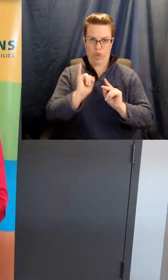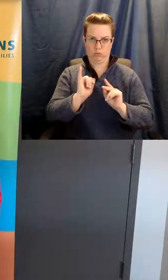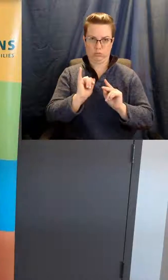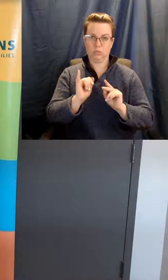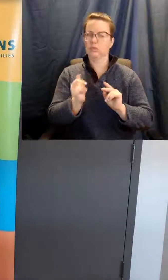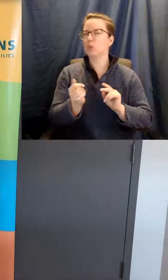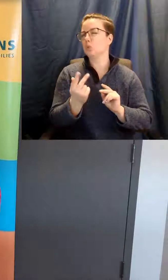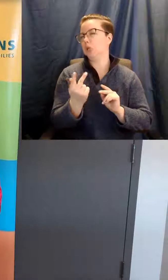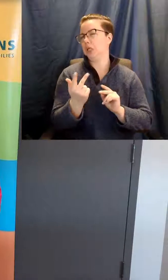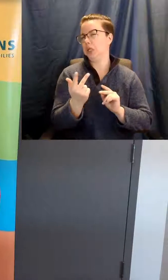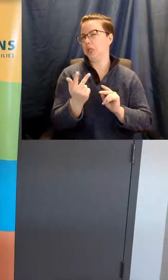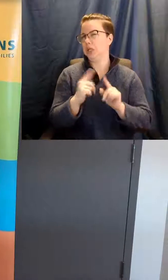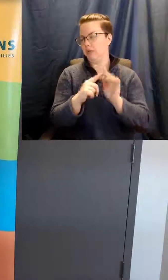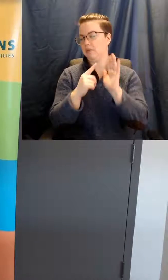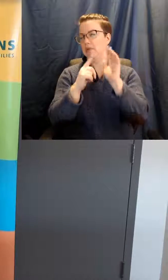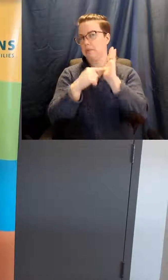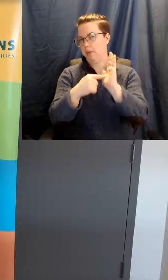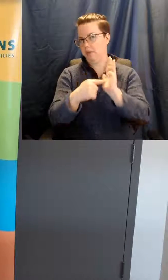please?